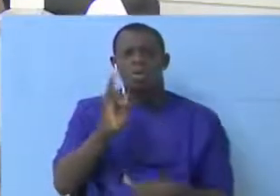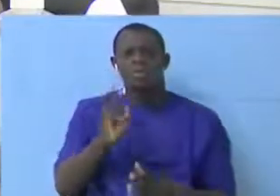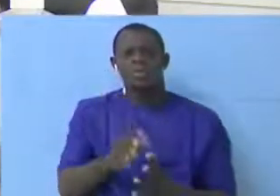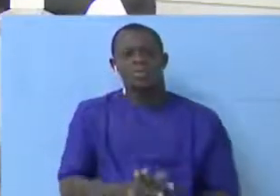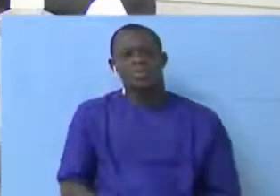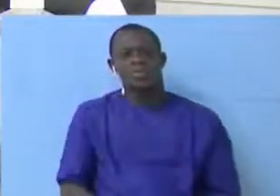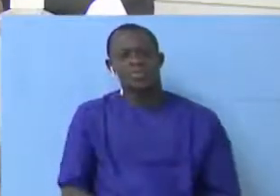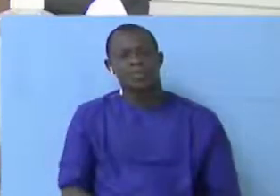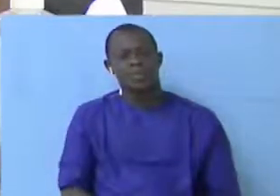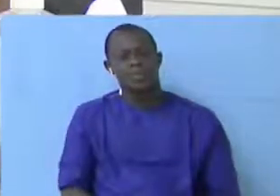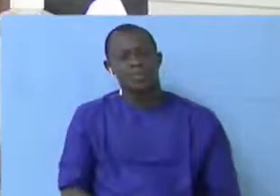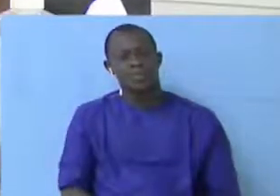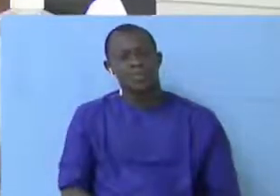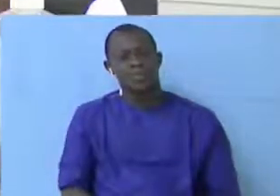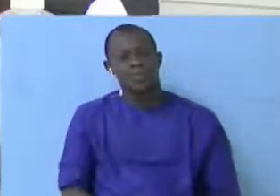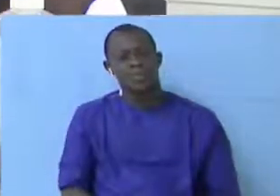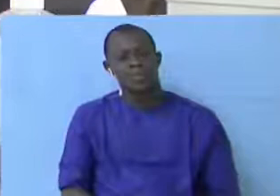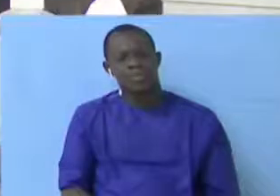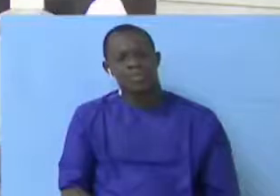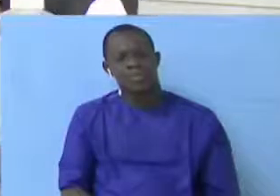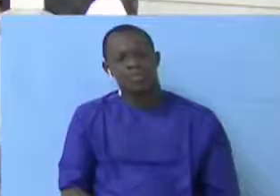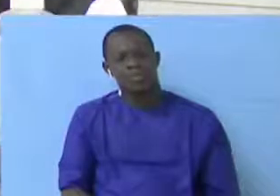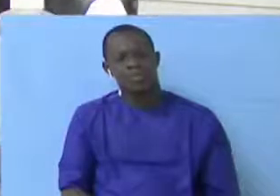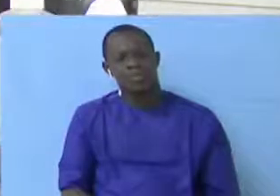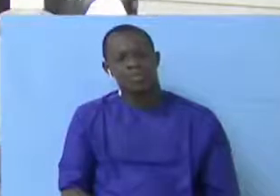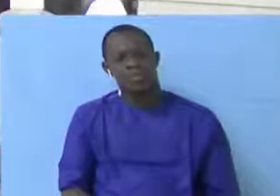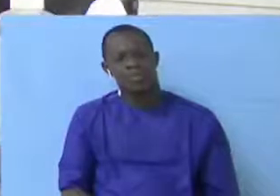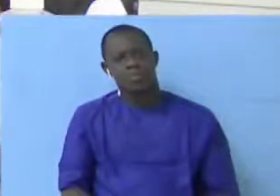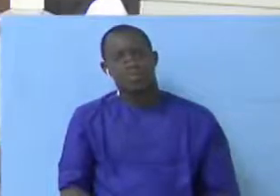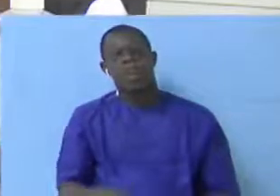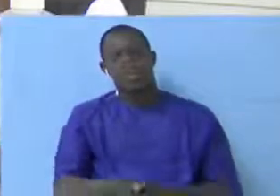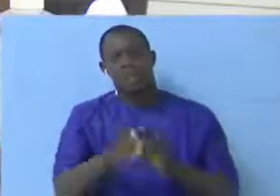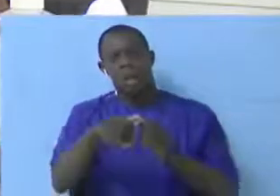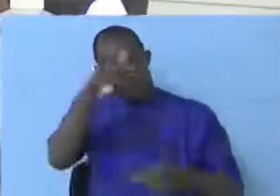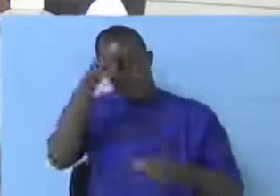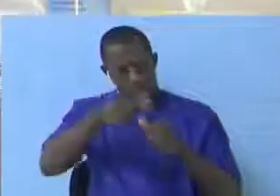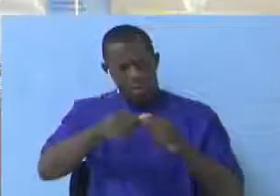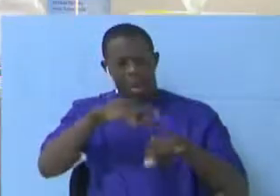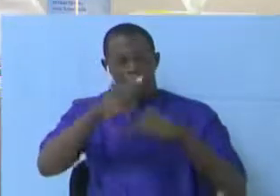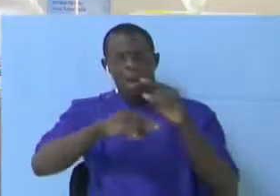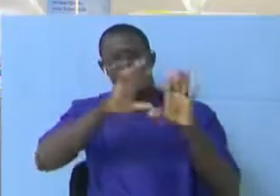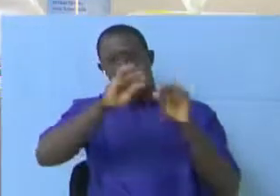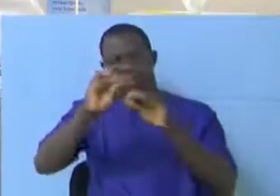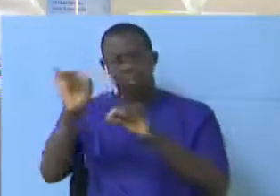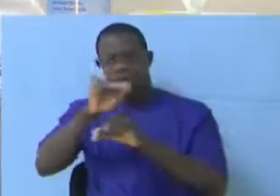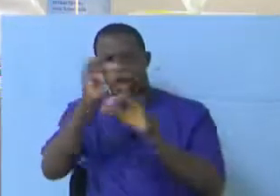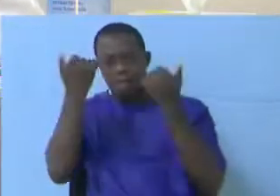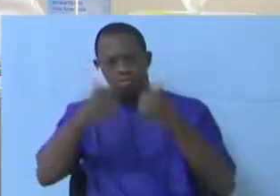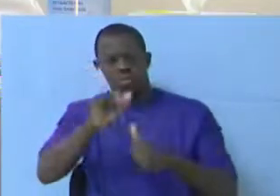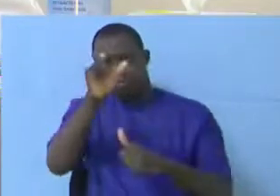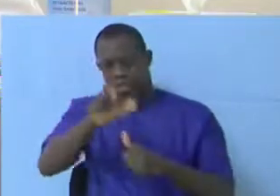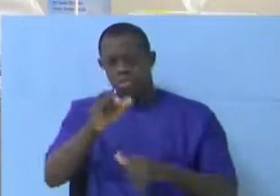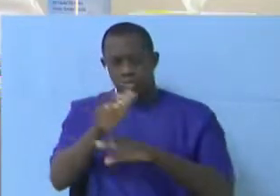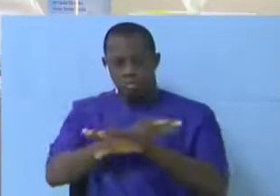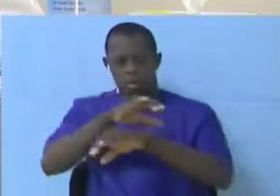Certainly, I was moved to, I'm not sure. But anyway, let me recollect the events for you. He was arrested.